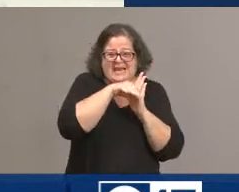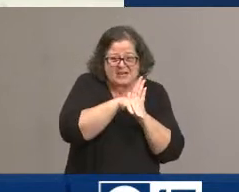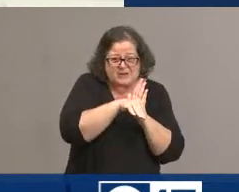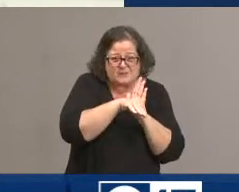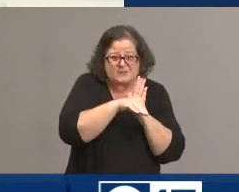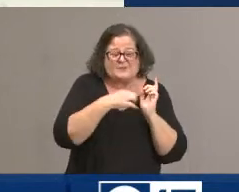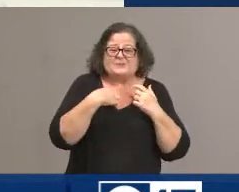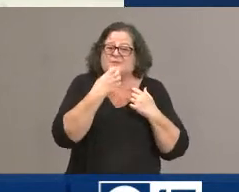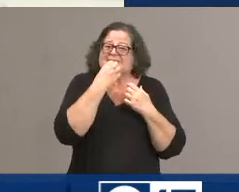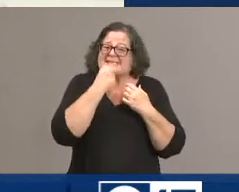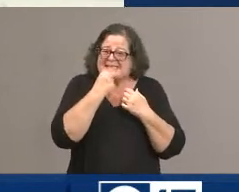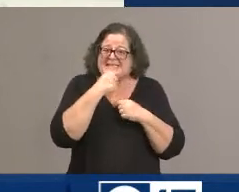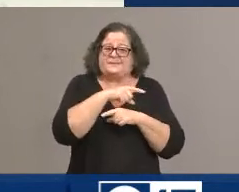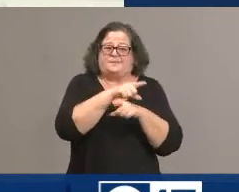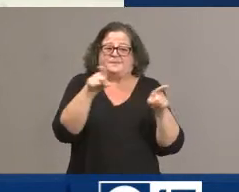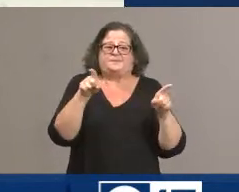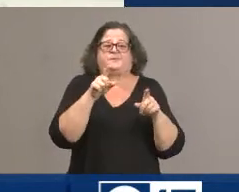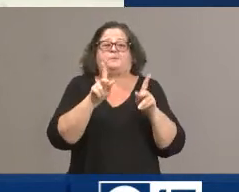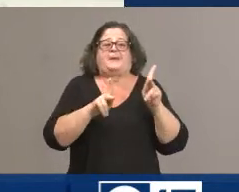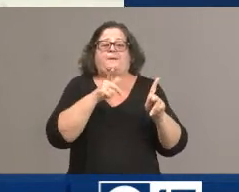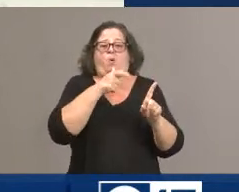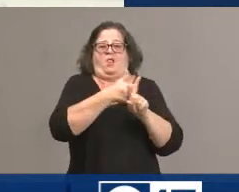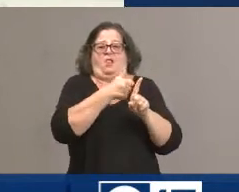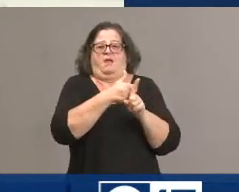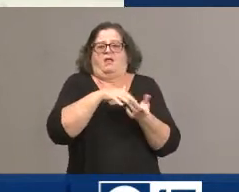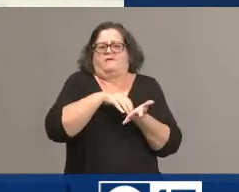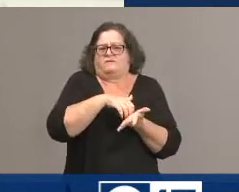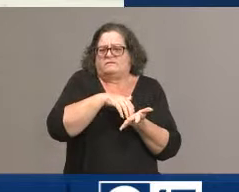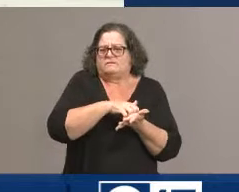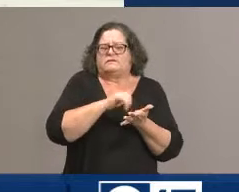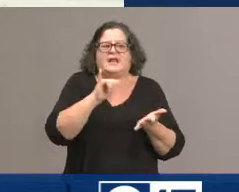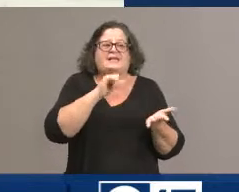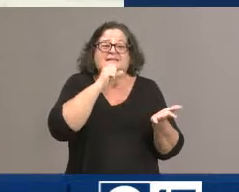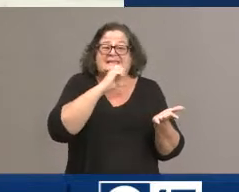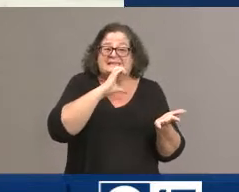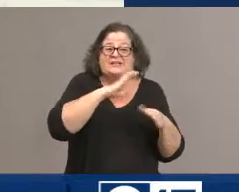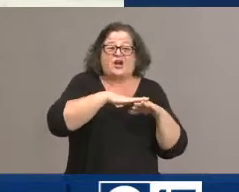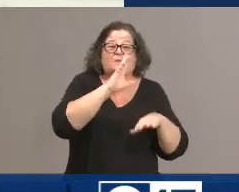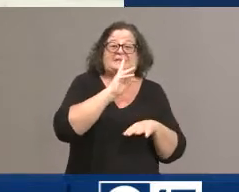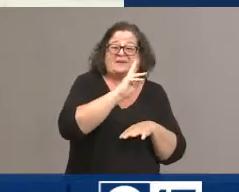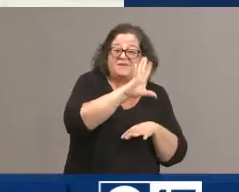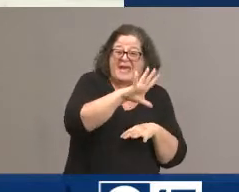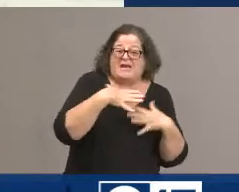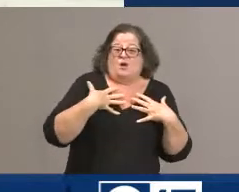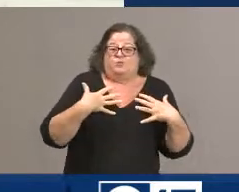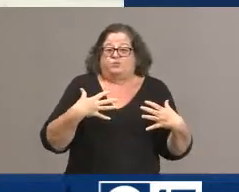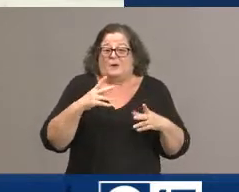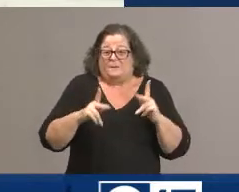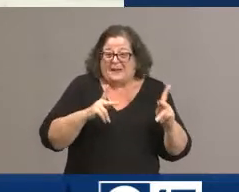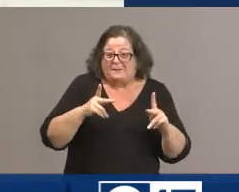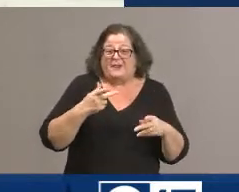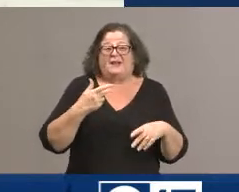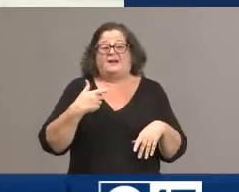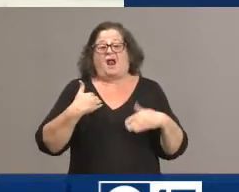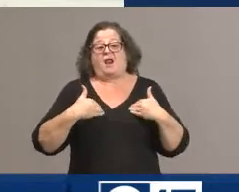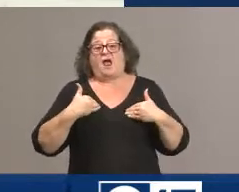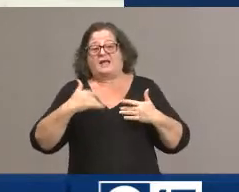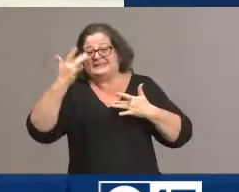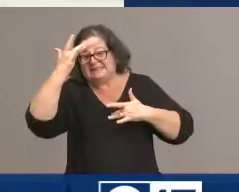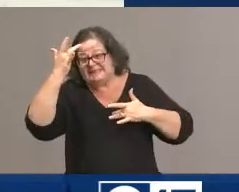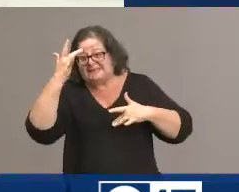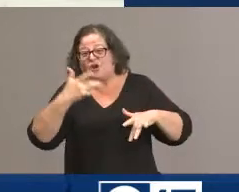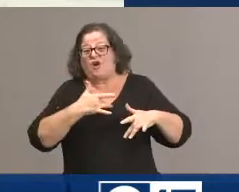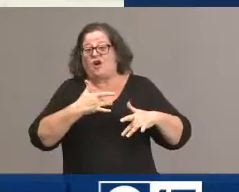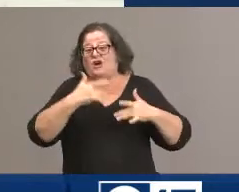and people realize how contagious and dangerous this virus is, the better able we will be to